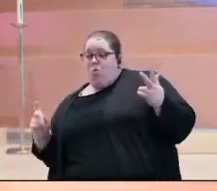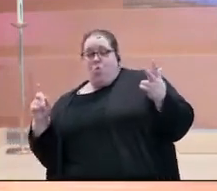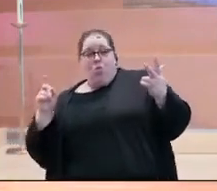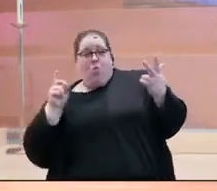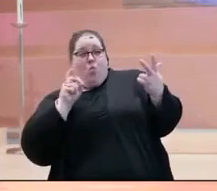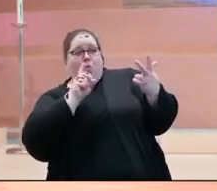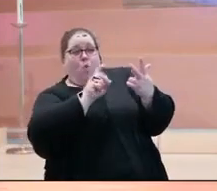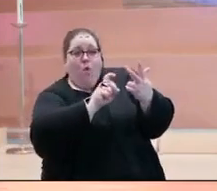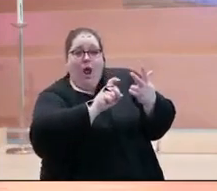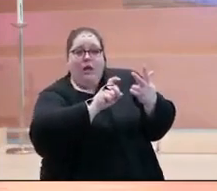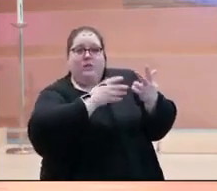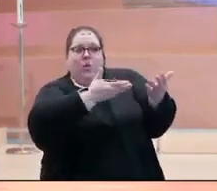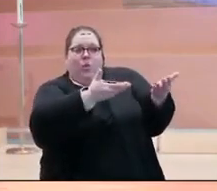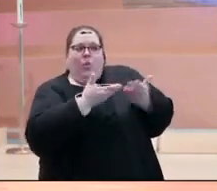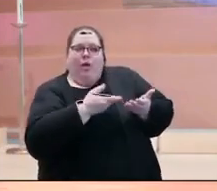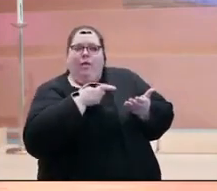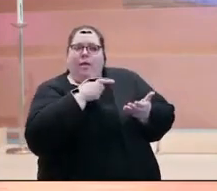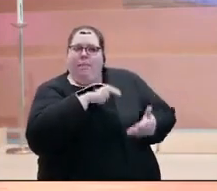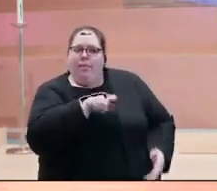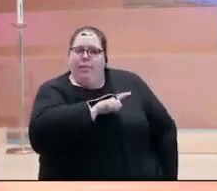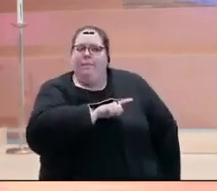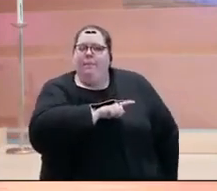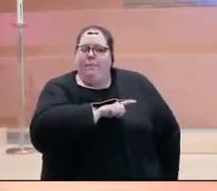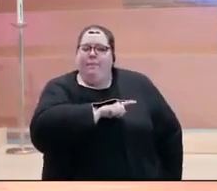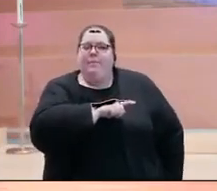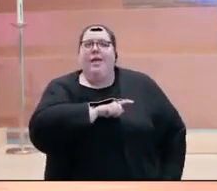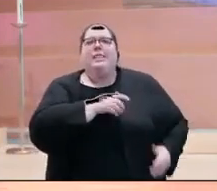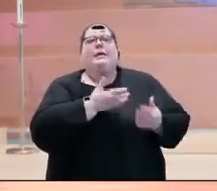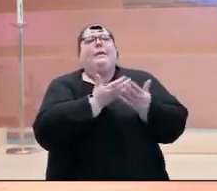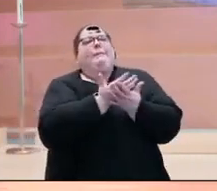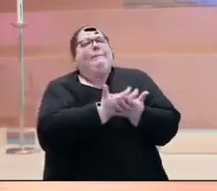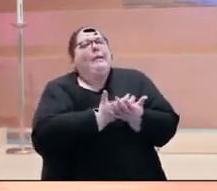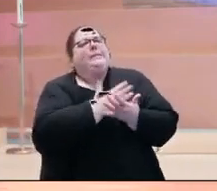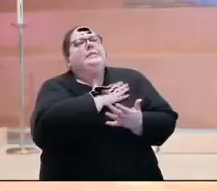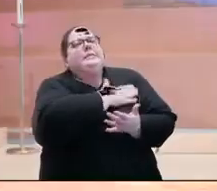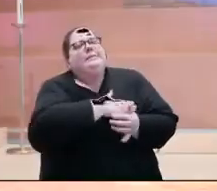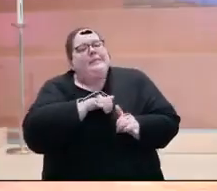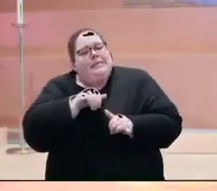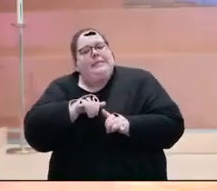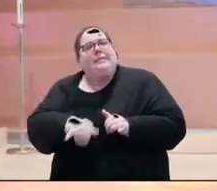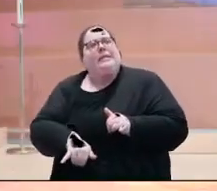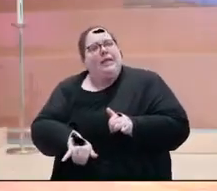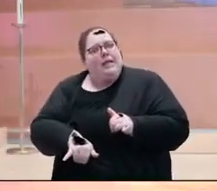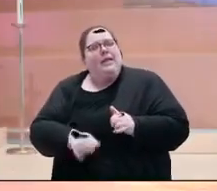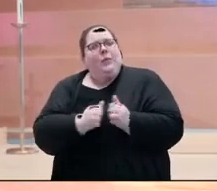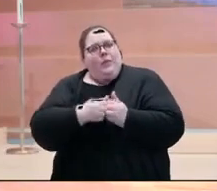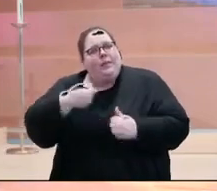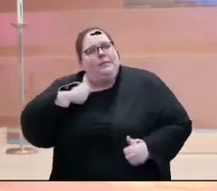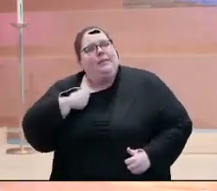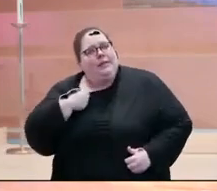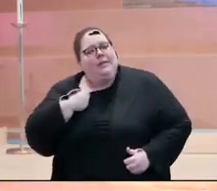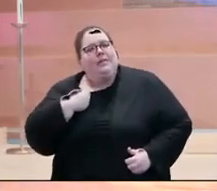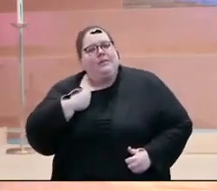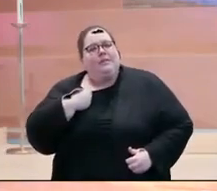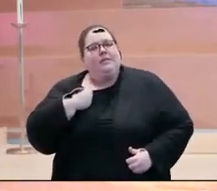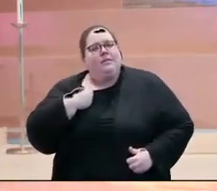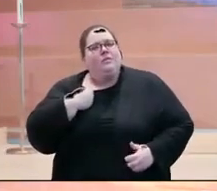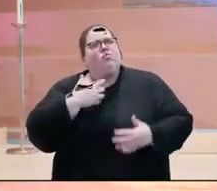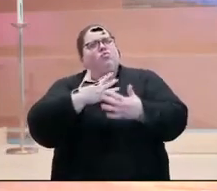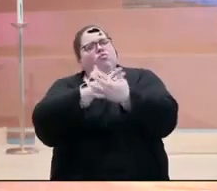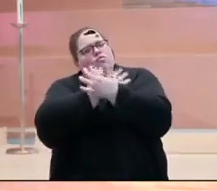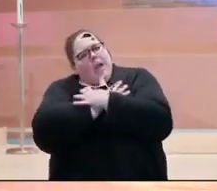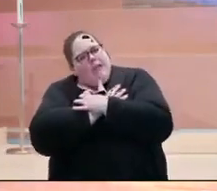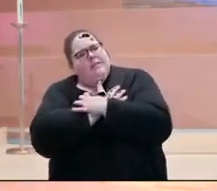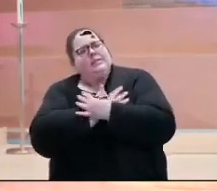to actually go and greet them. And then he like begs them to stay with them. please stay with me, he says. Take a break,